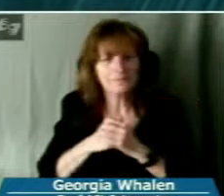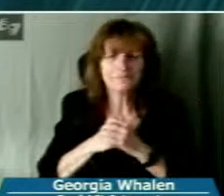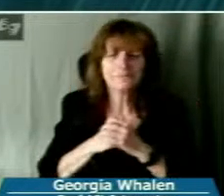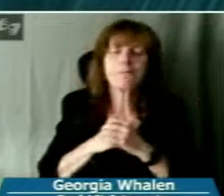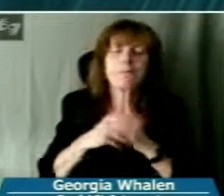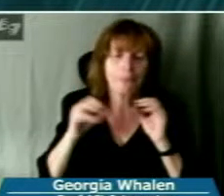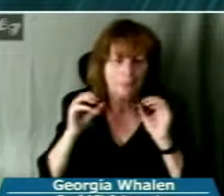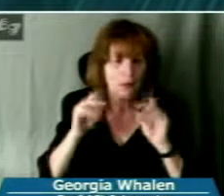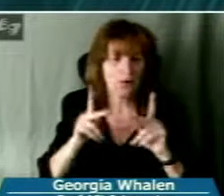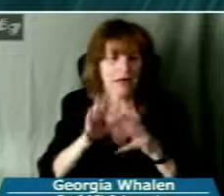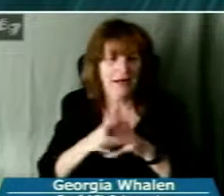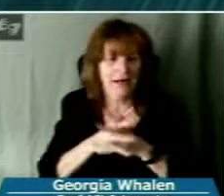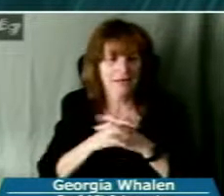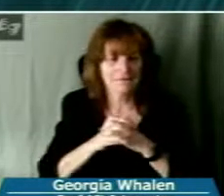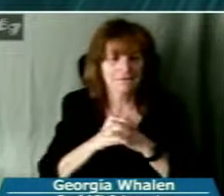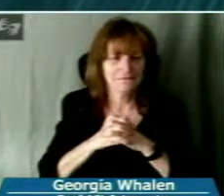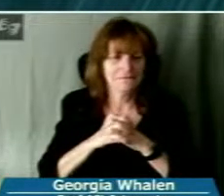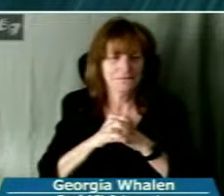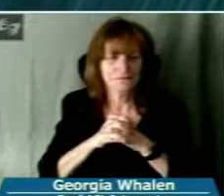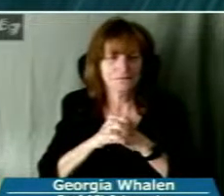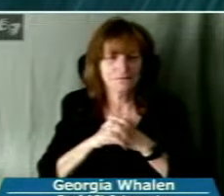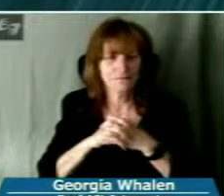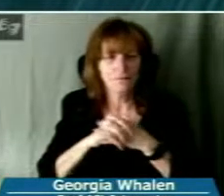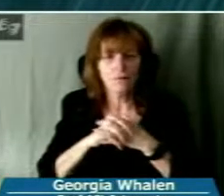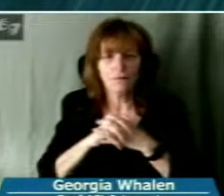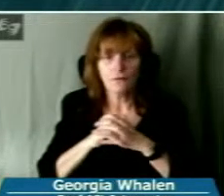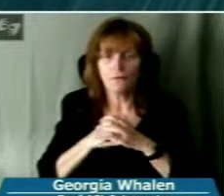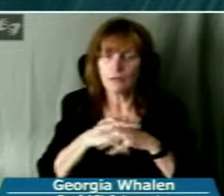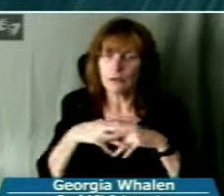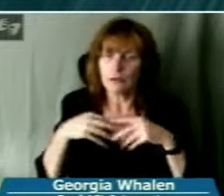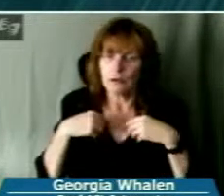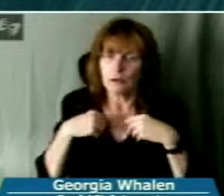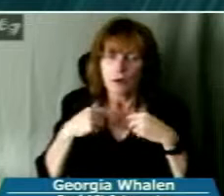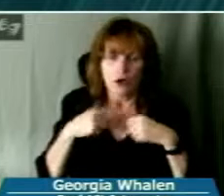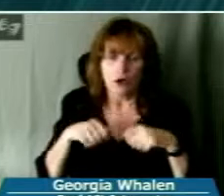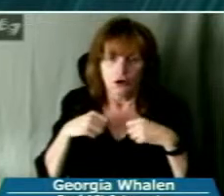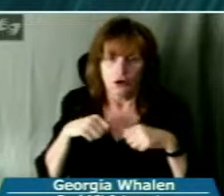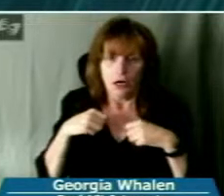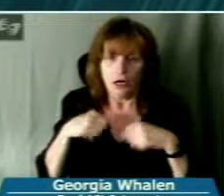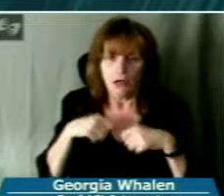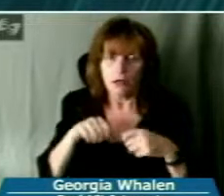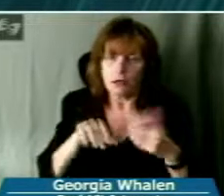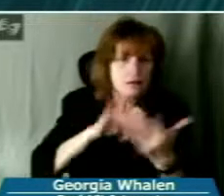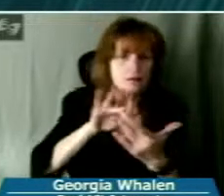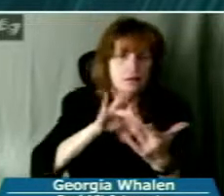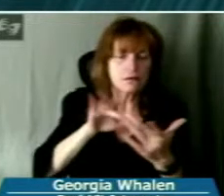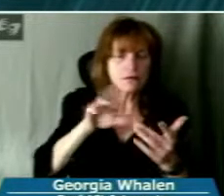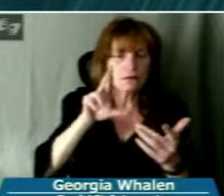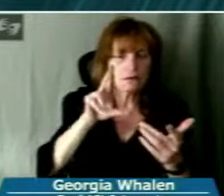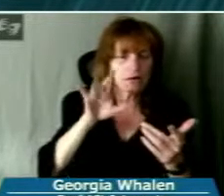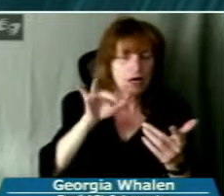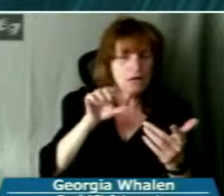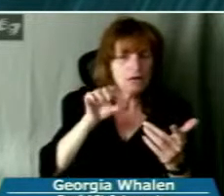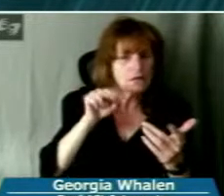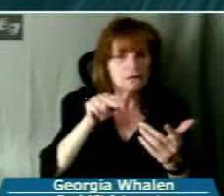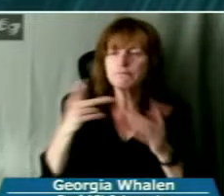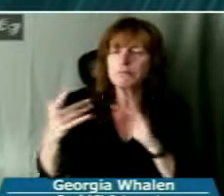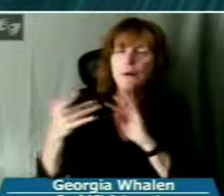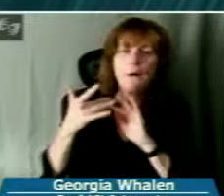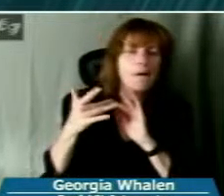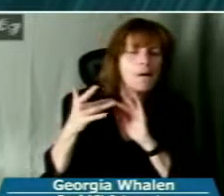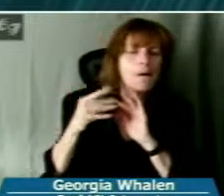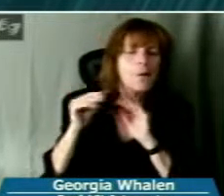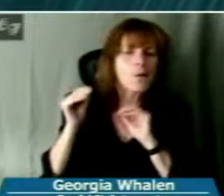right. We've tried repeatedly to get in contact with Roz, and we haven't heard anything back. So I'm wondering, to whoever can answer this